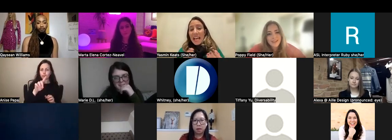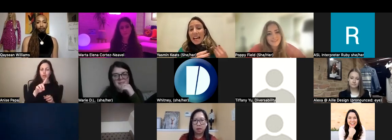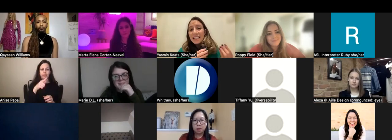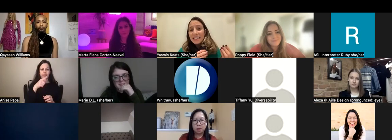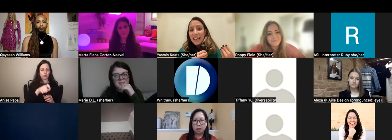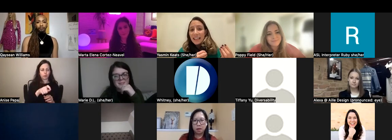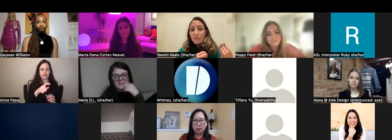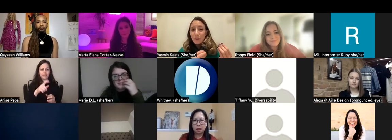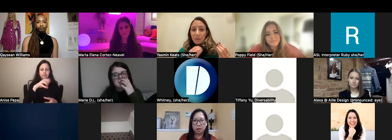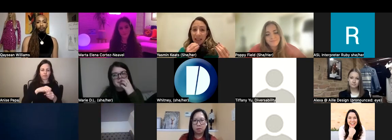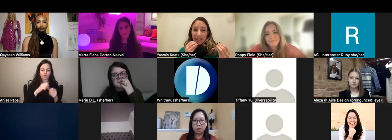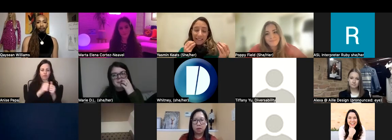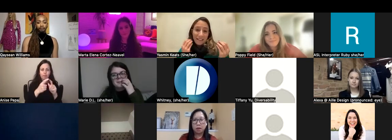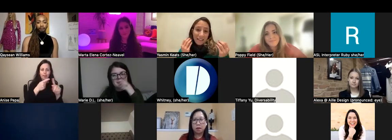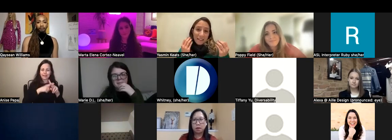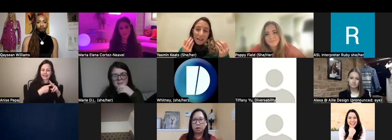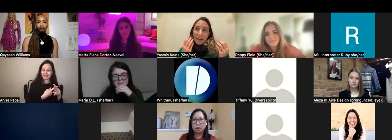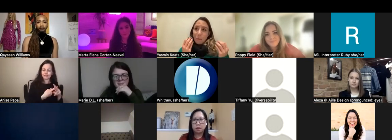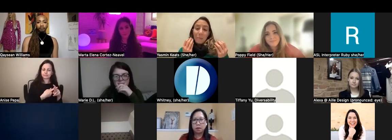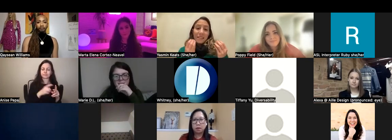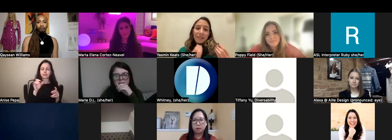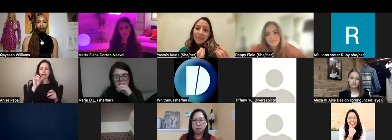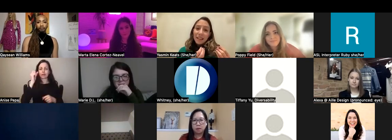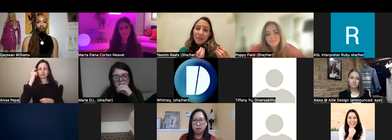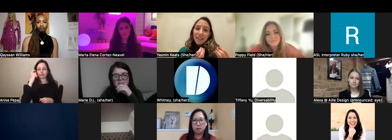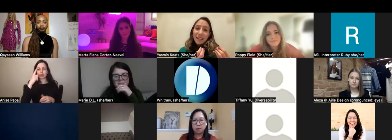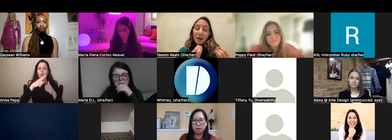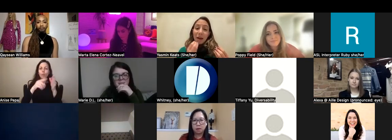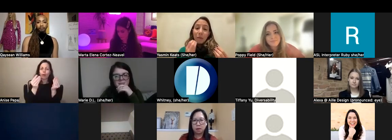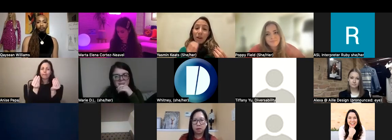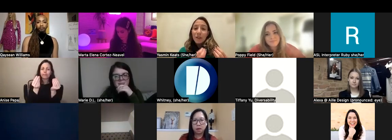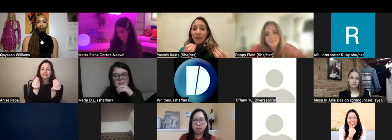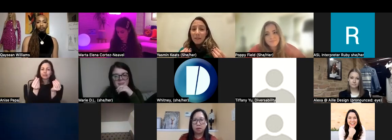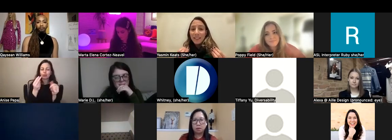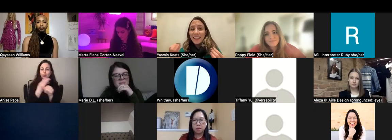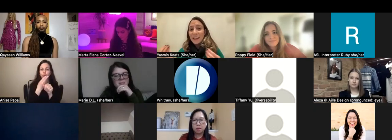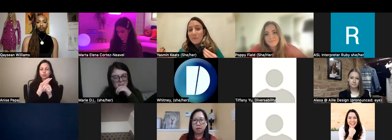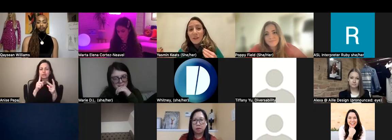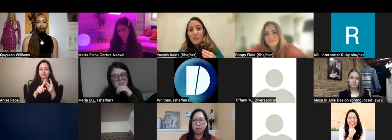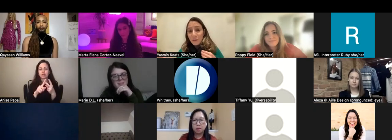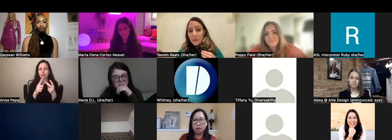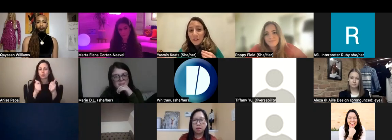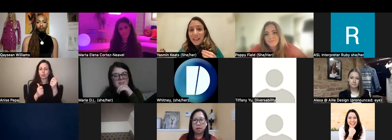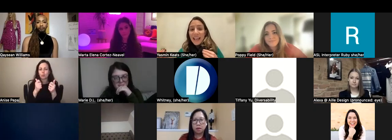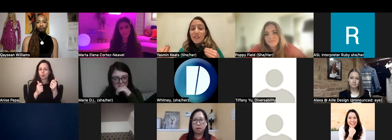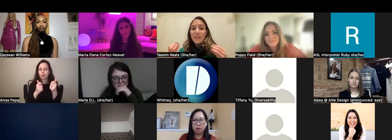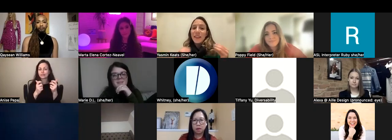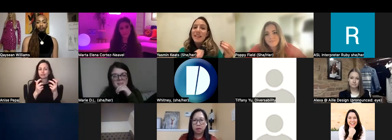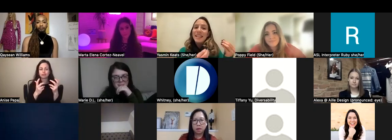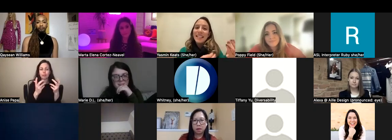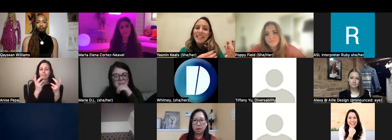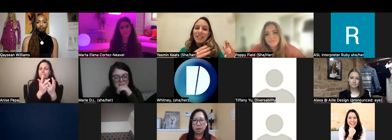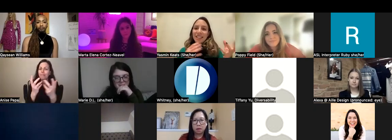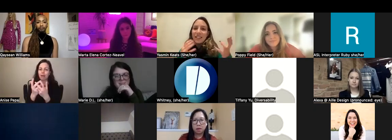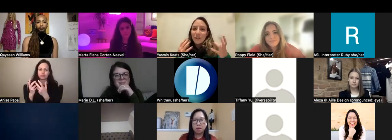like understanding from like what material they're using and which impairment it can be good for, so that they